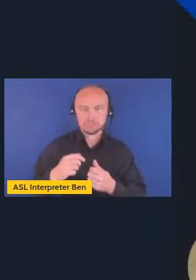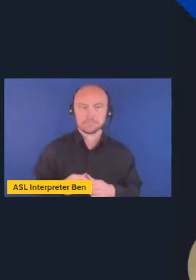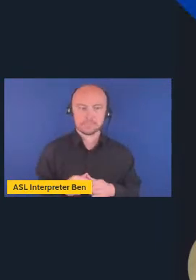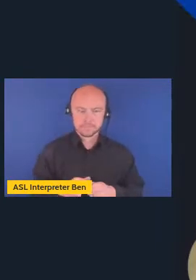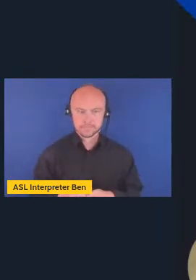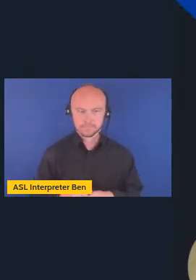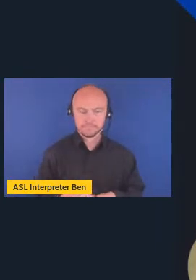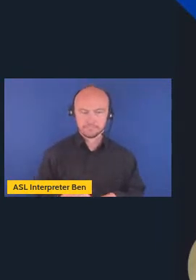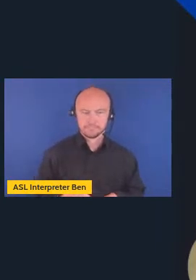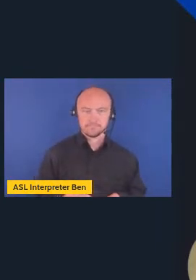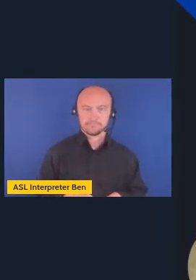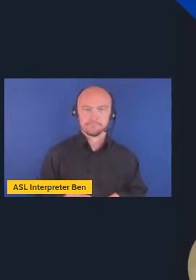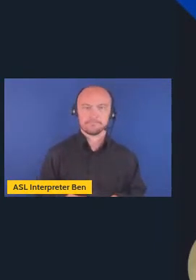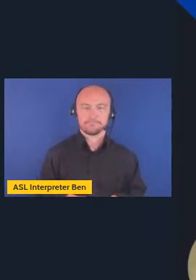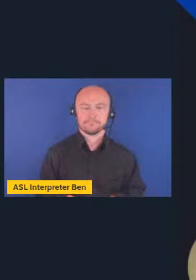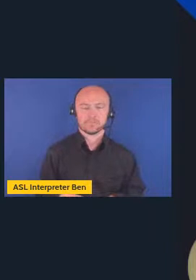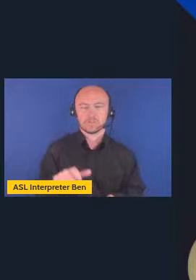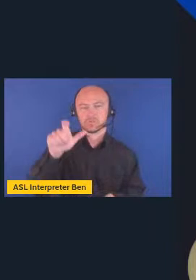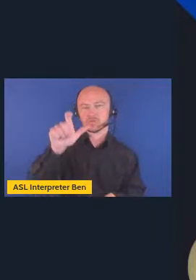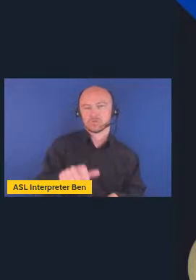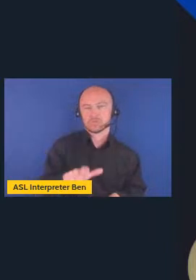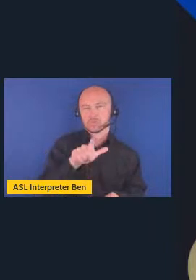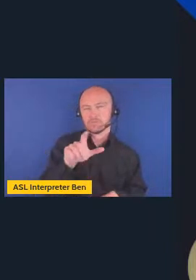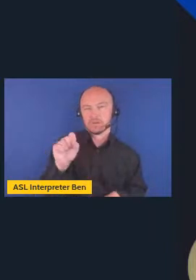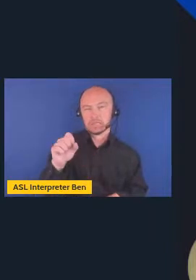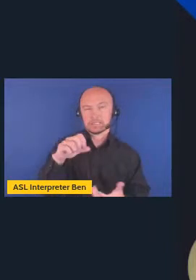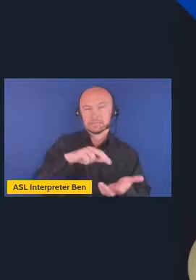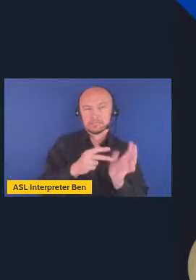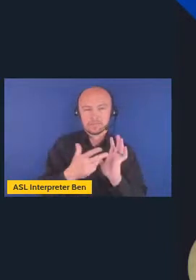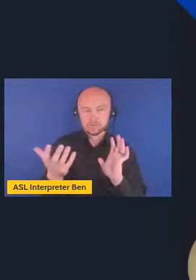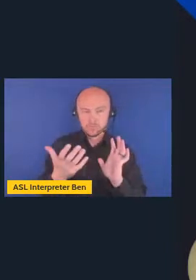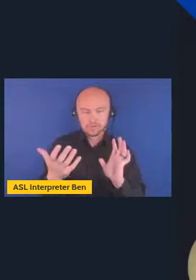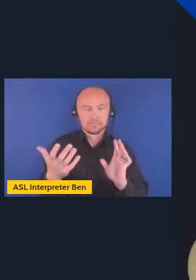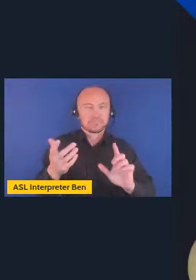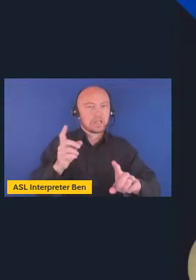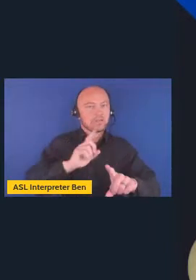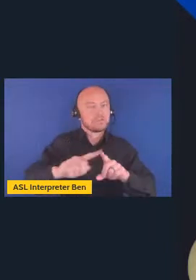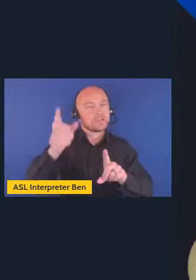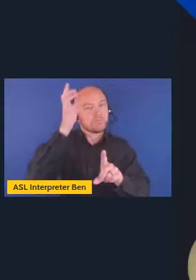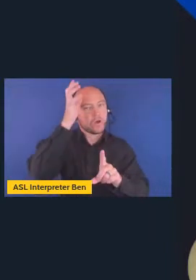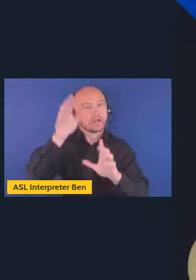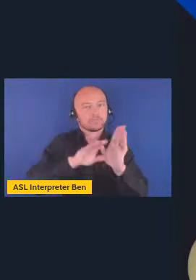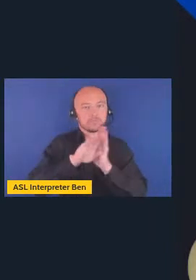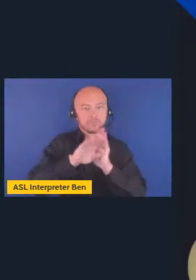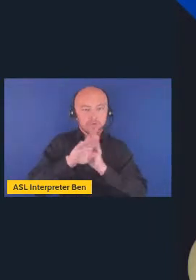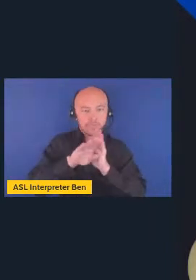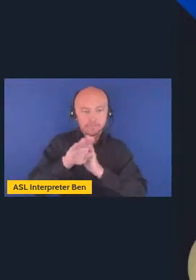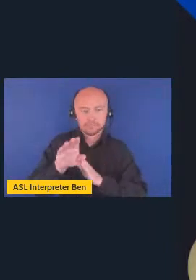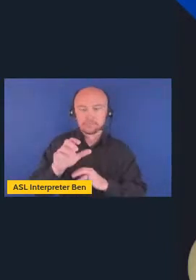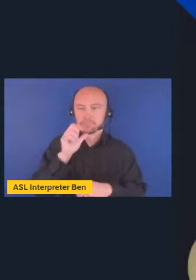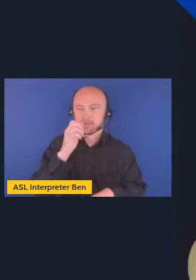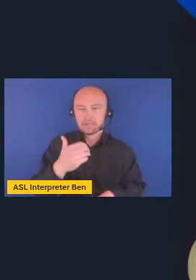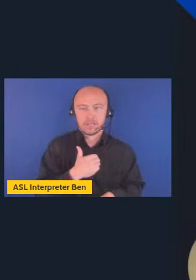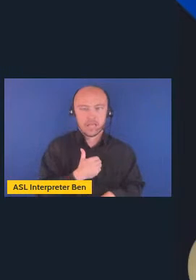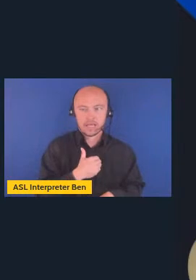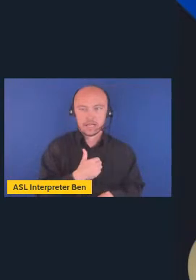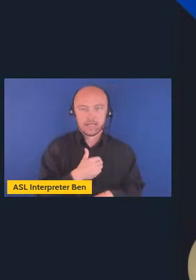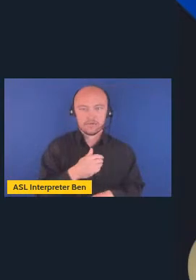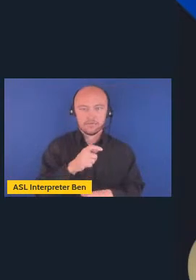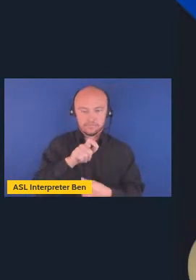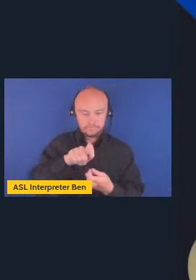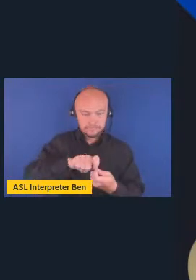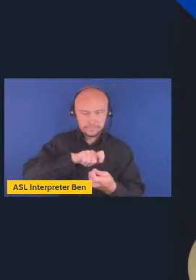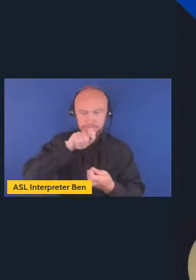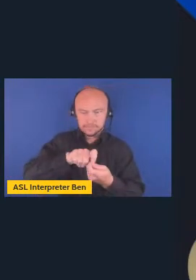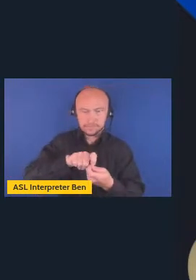application. So what is serverless? Serverless is a different way of developing. Rather than having a dedicated, let's